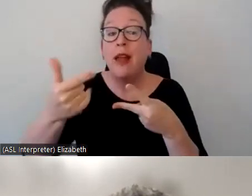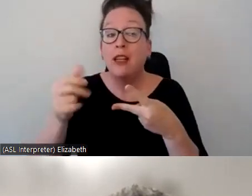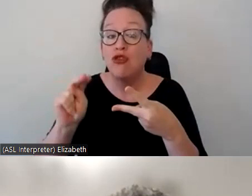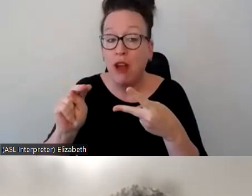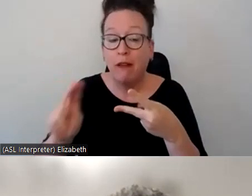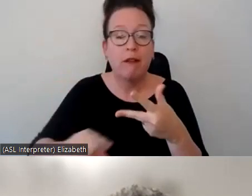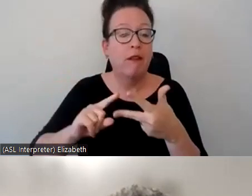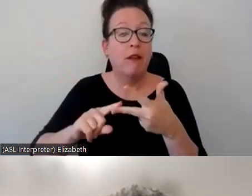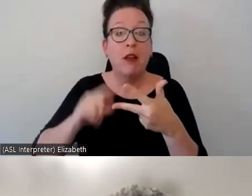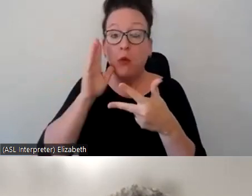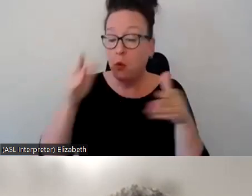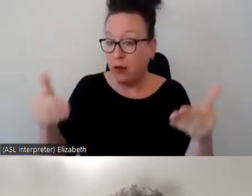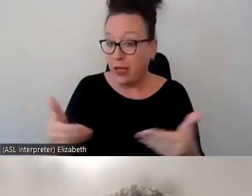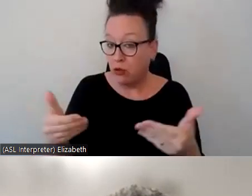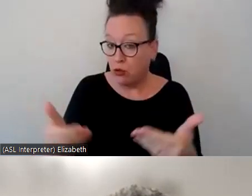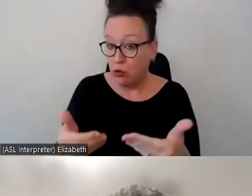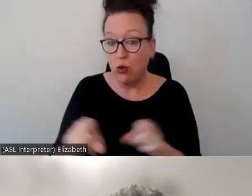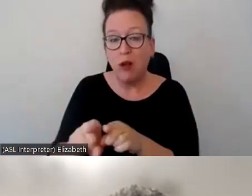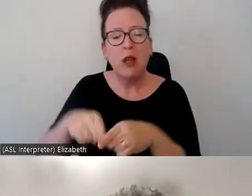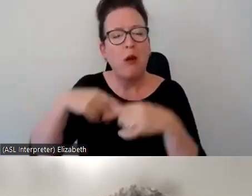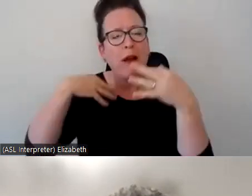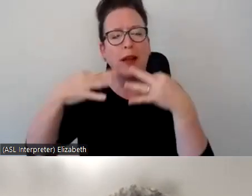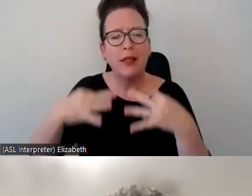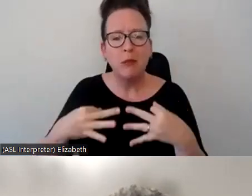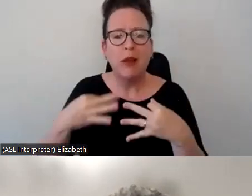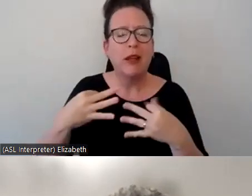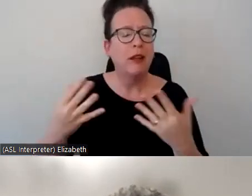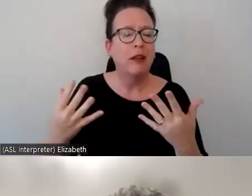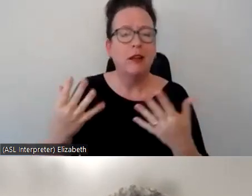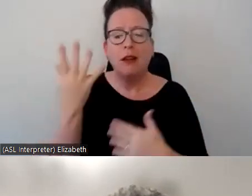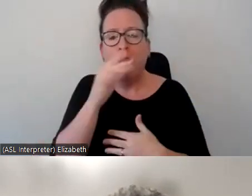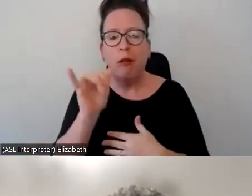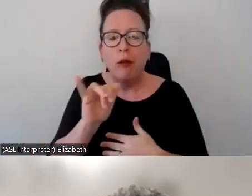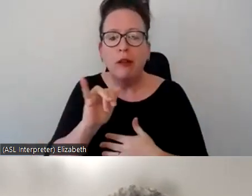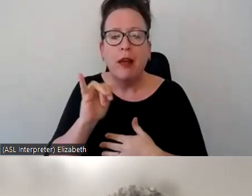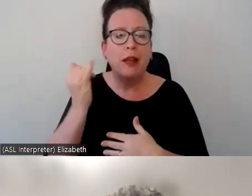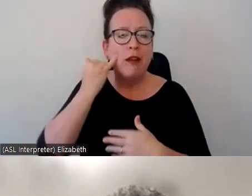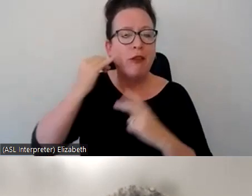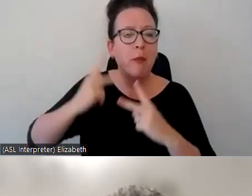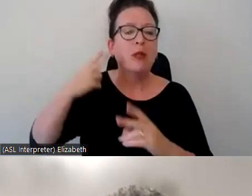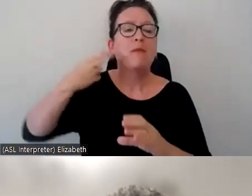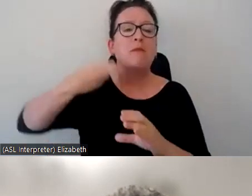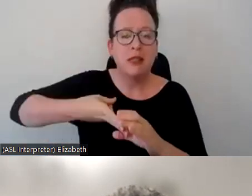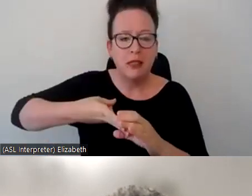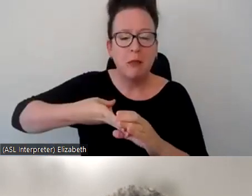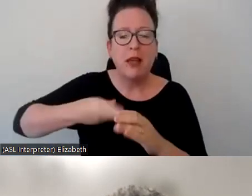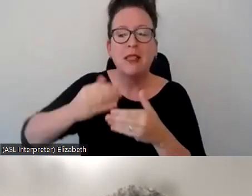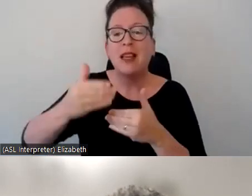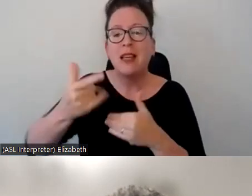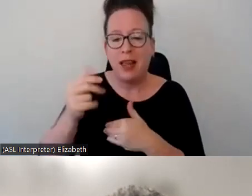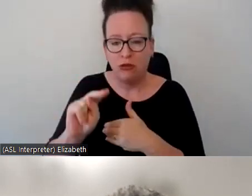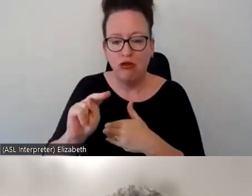either introduce or walk you through sort of the life of someone participating in next gen, looking to build